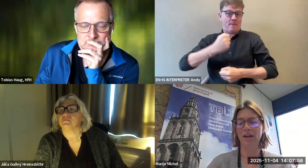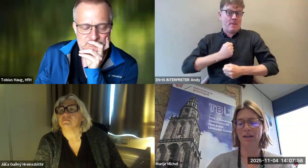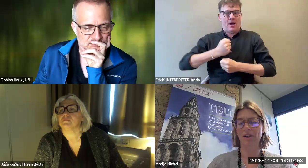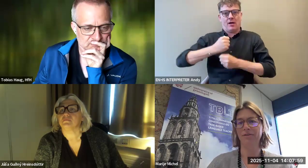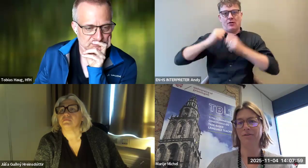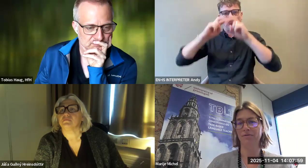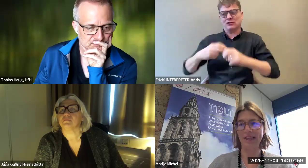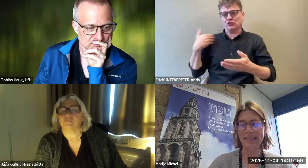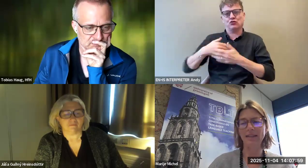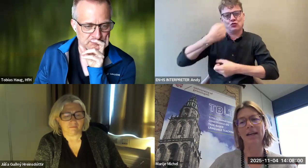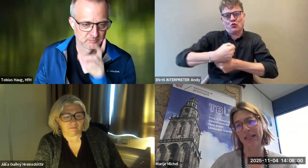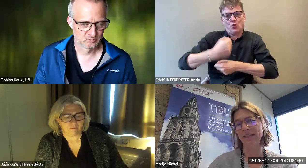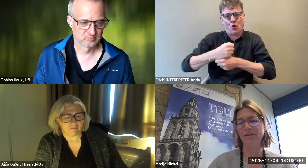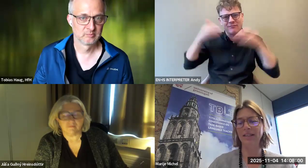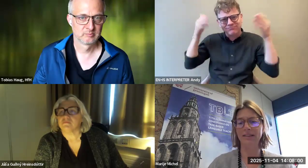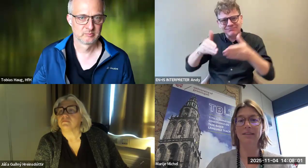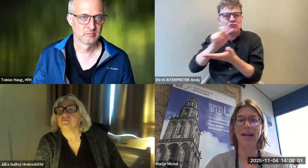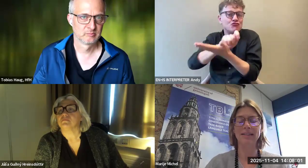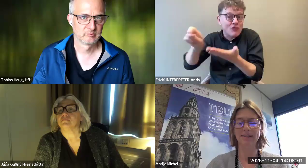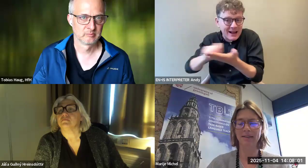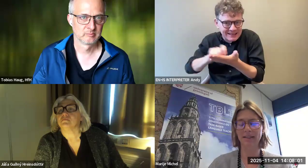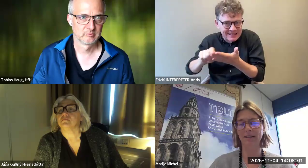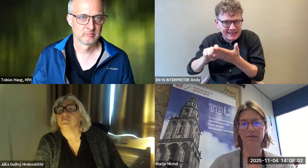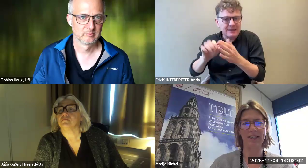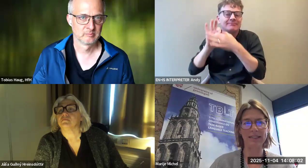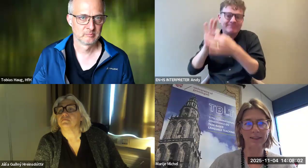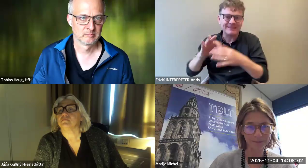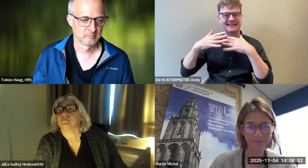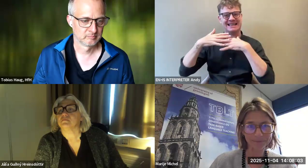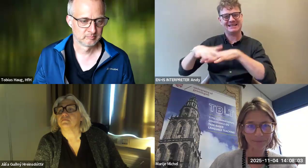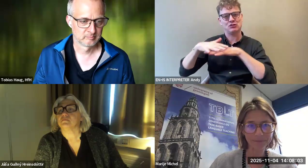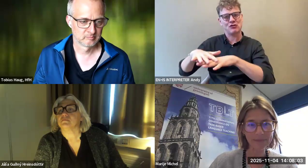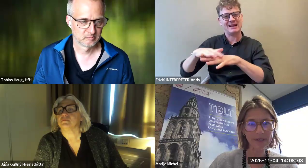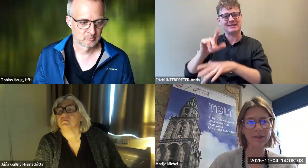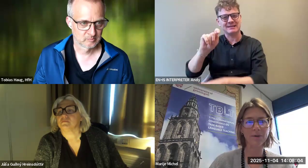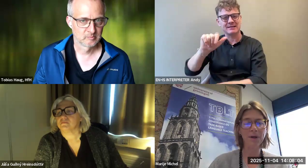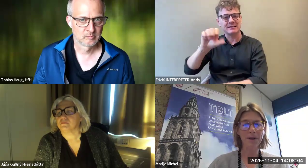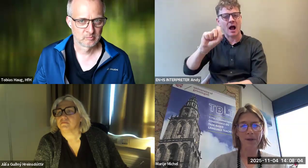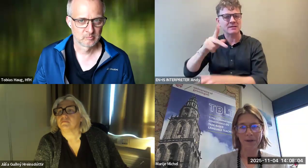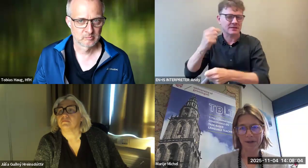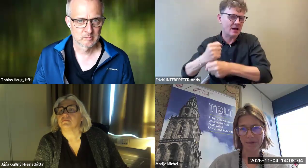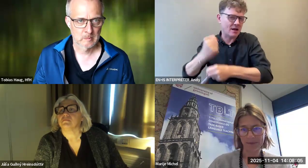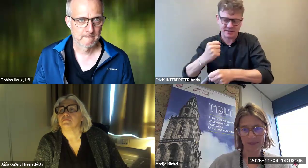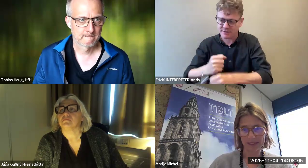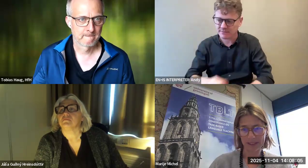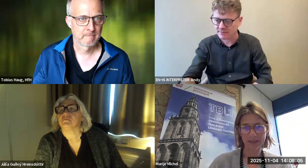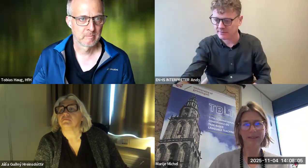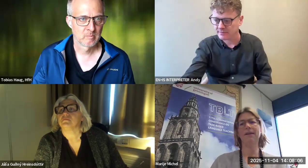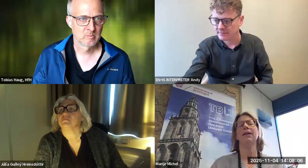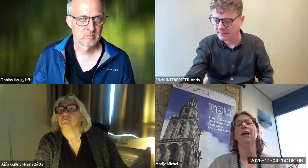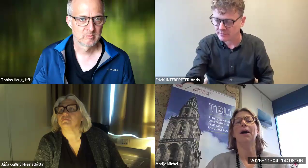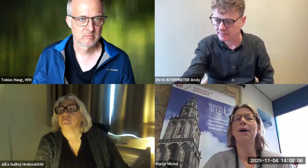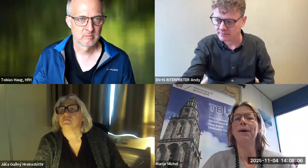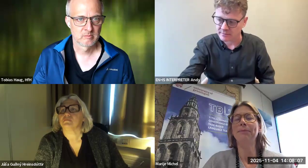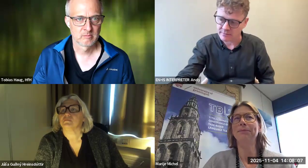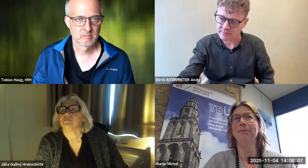research on writing and integrated tasks in writing. So let me see.